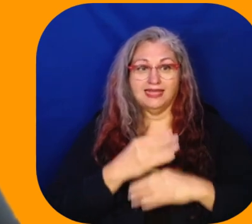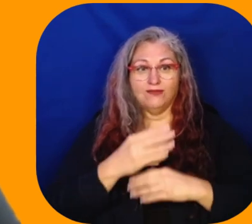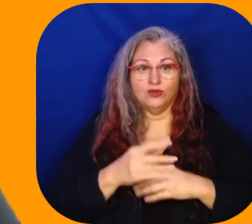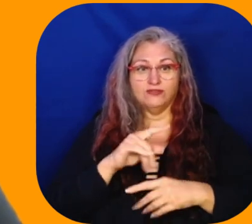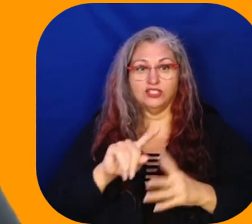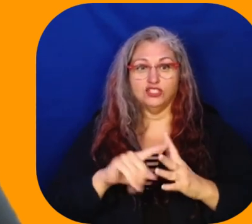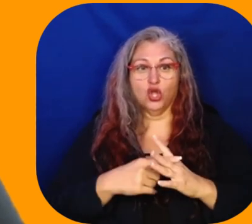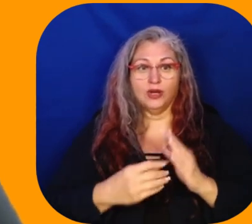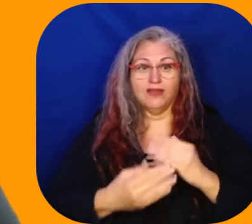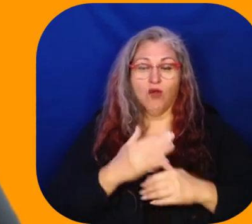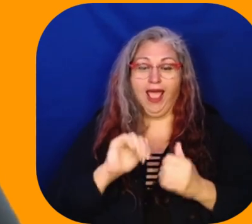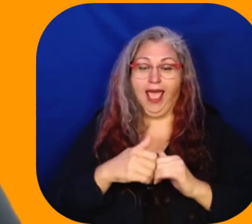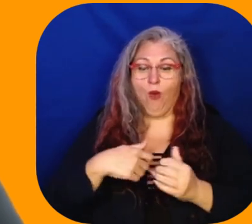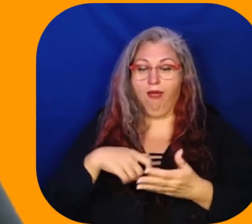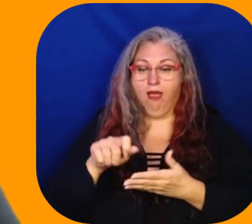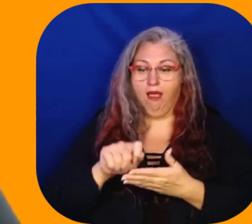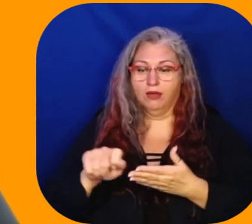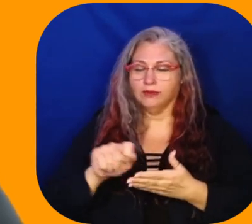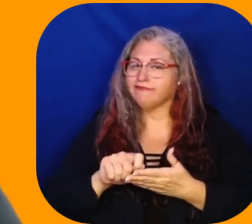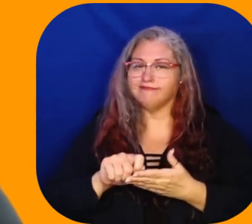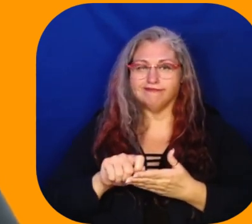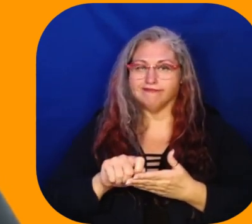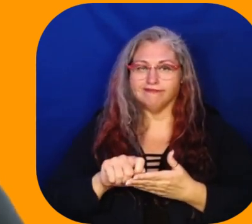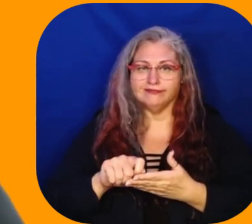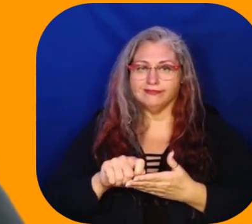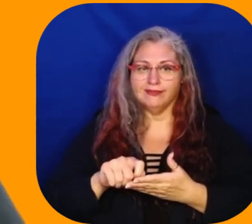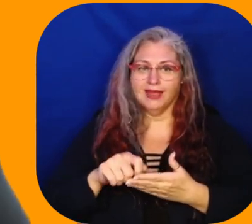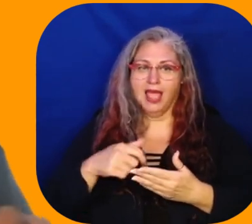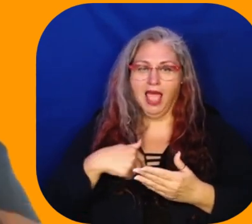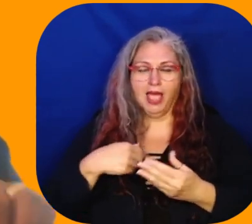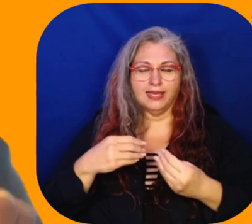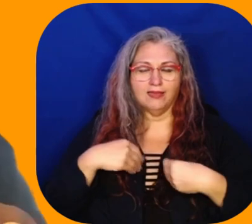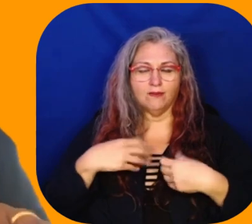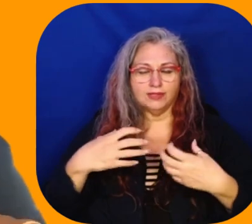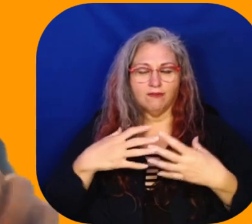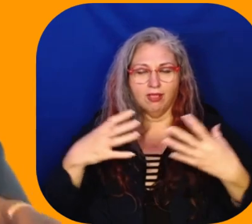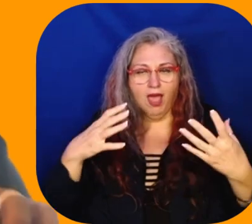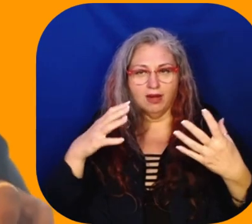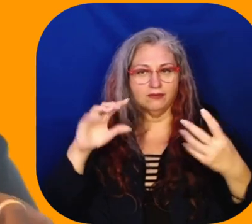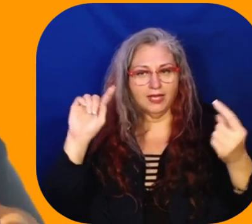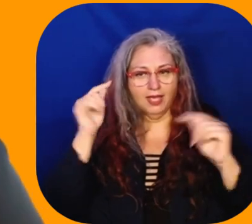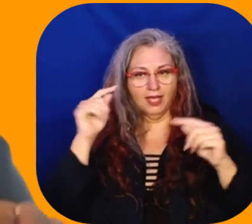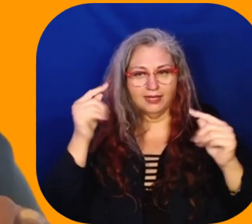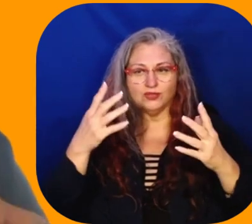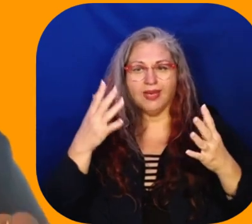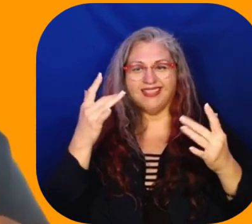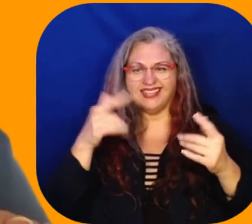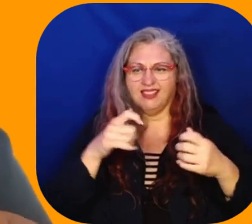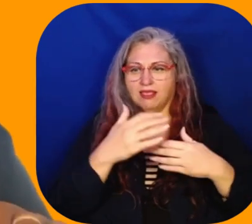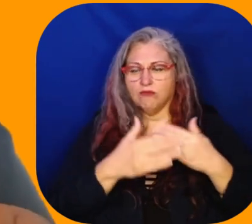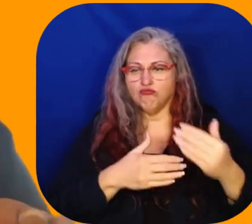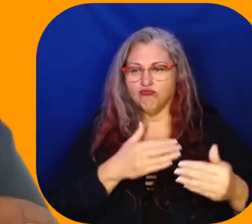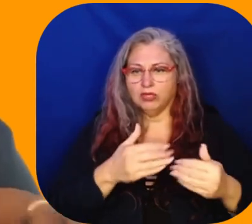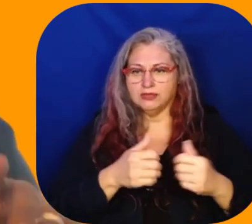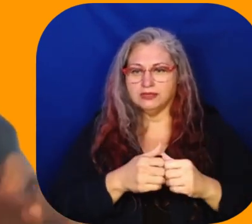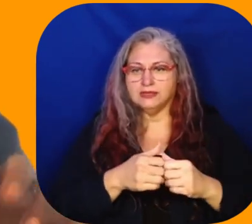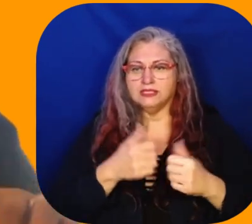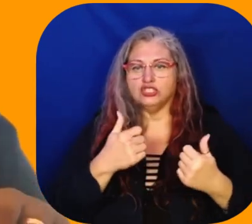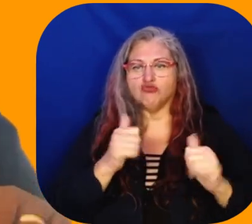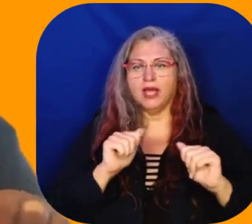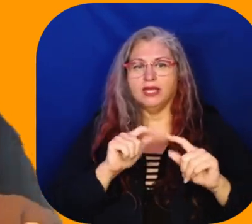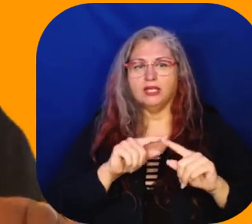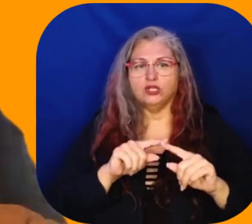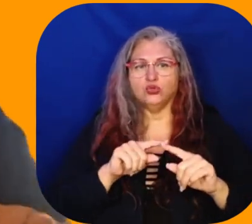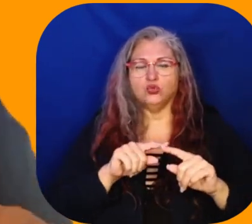influence the way I write, then I give myself a hell of a time about that. And so that's the process, the starting to type in. I think